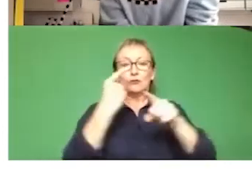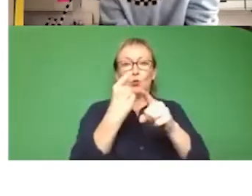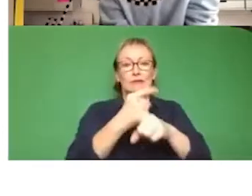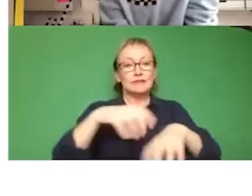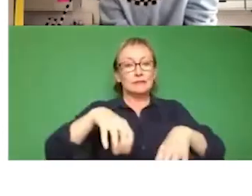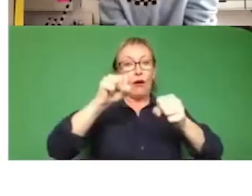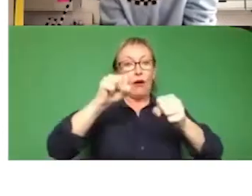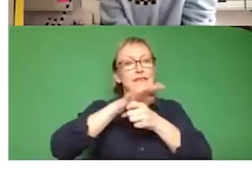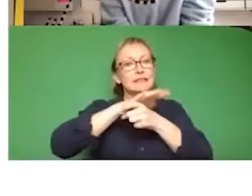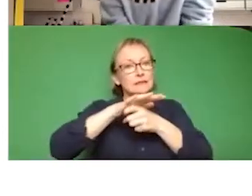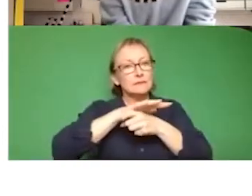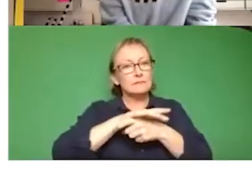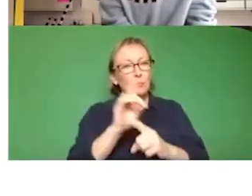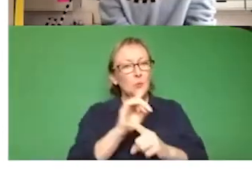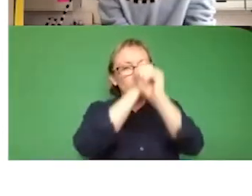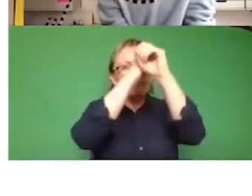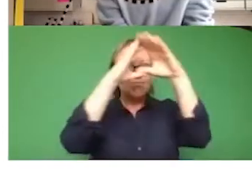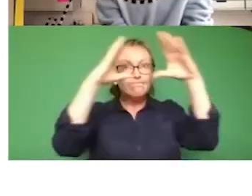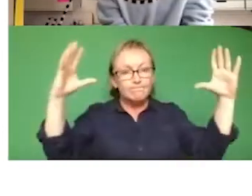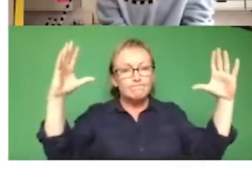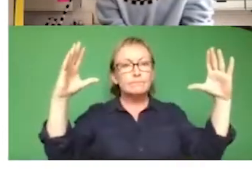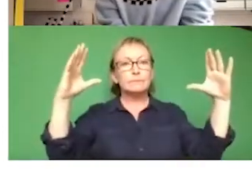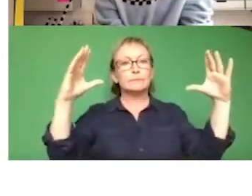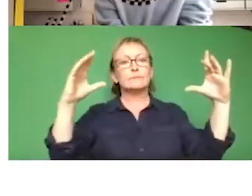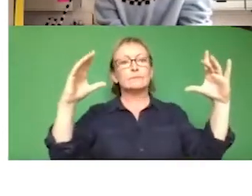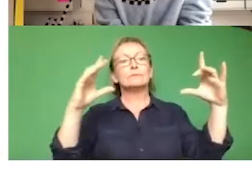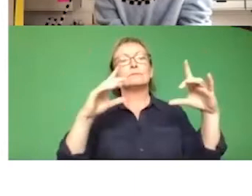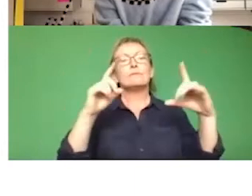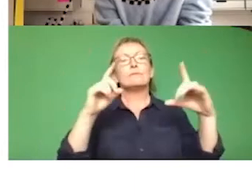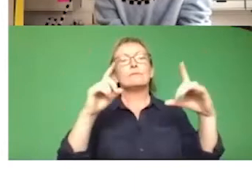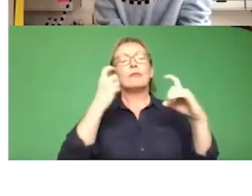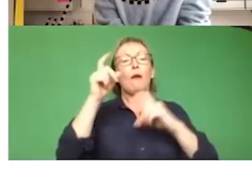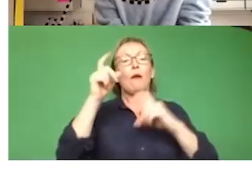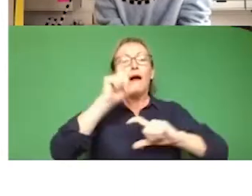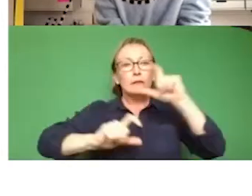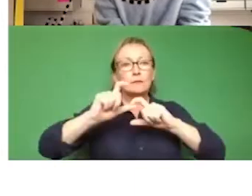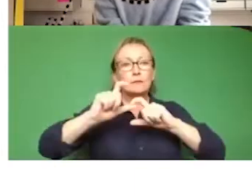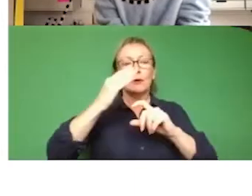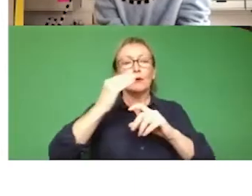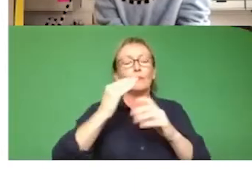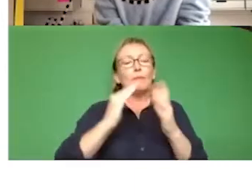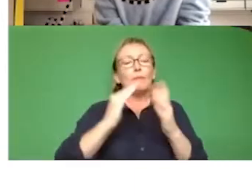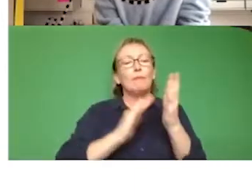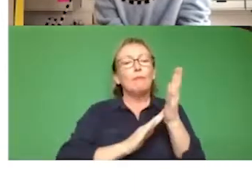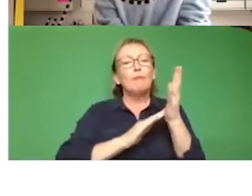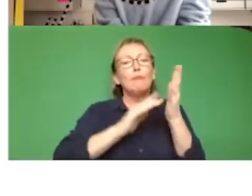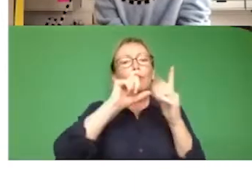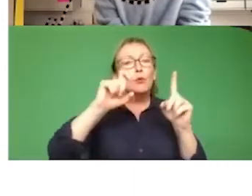to what we're thinking, and we'll pick up on a colour or a mood or something, and it just translates very naturally really